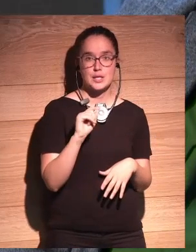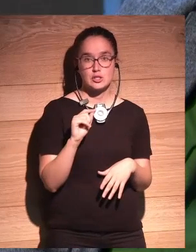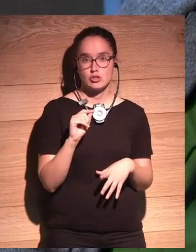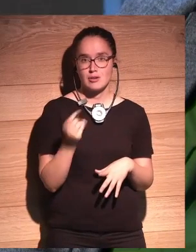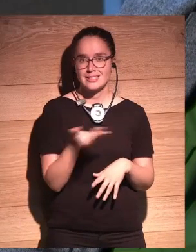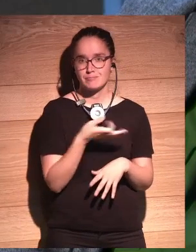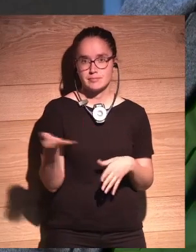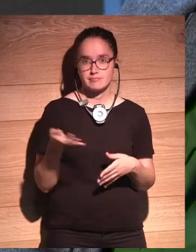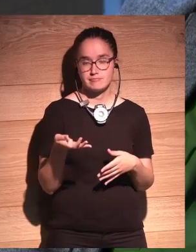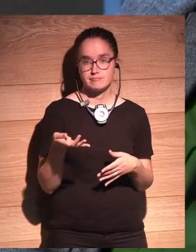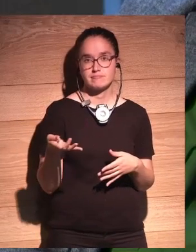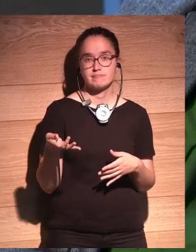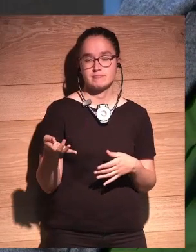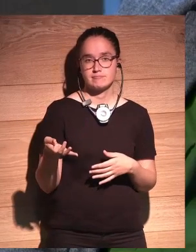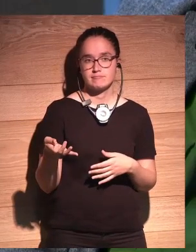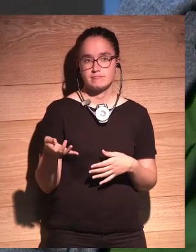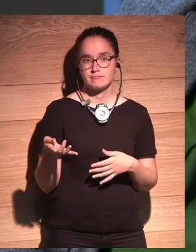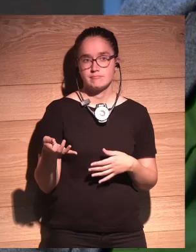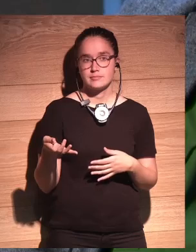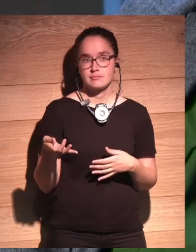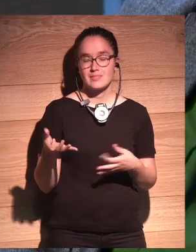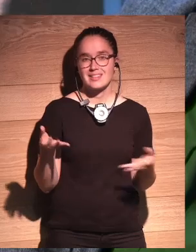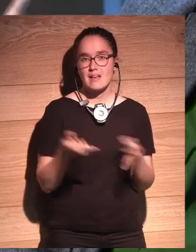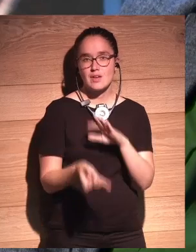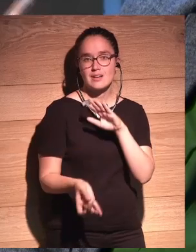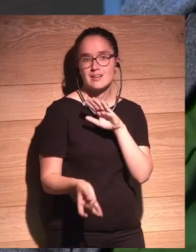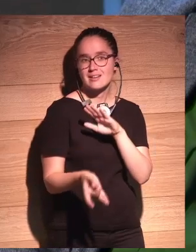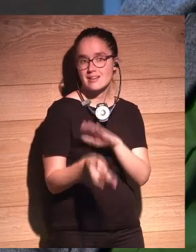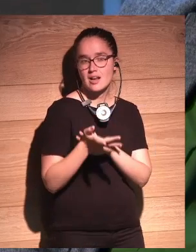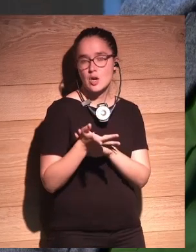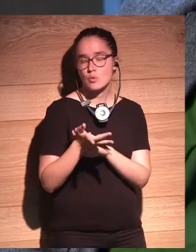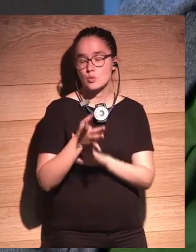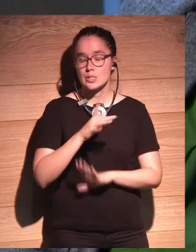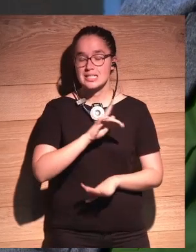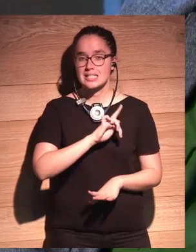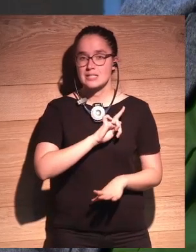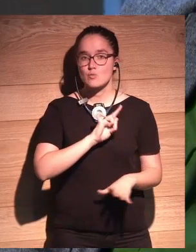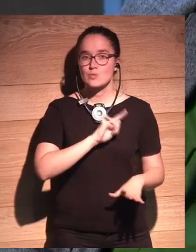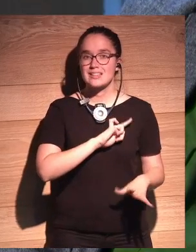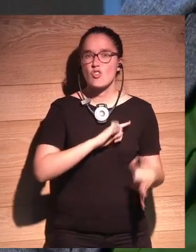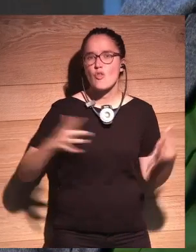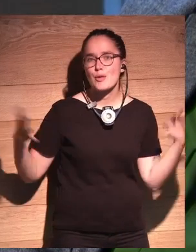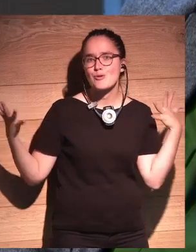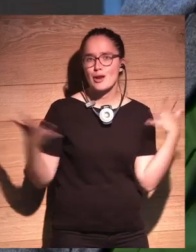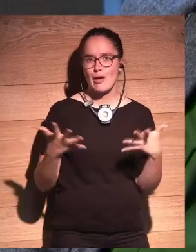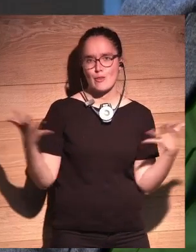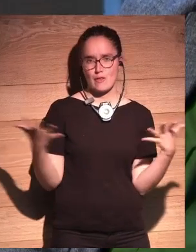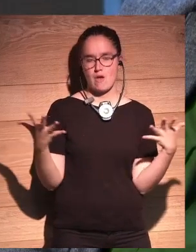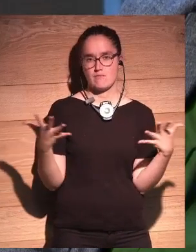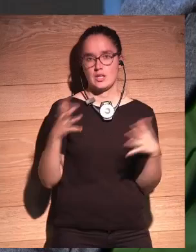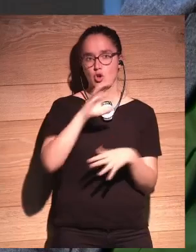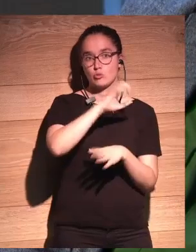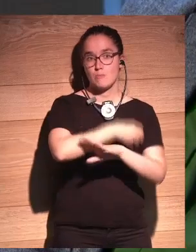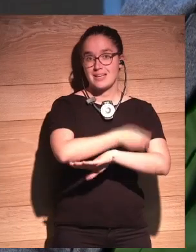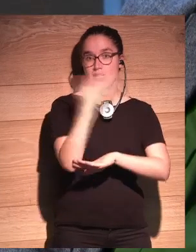that you also have to create a sense of urgency. And the Nordic countries that you mentioned, we have a very high quality of